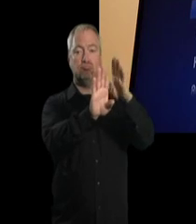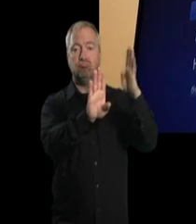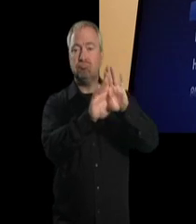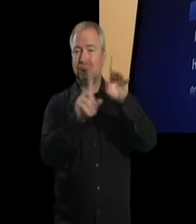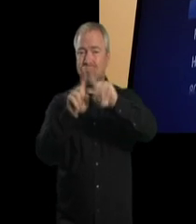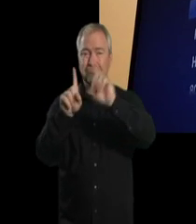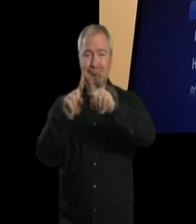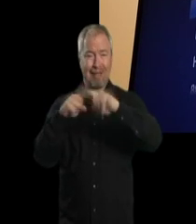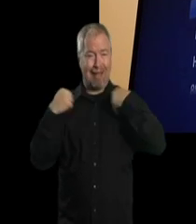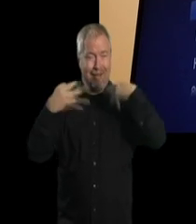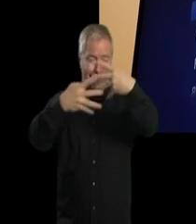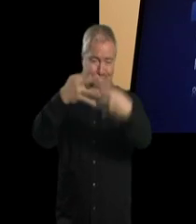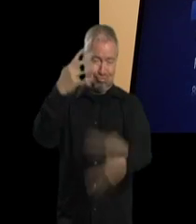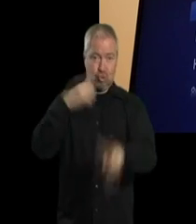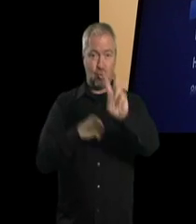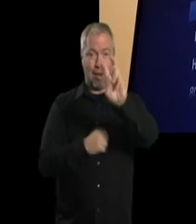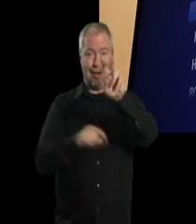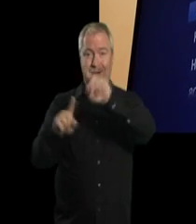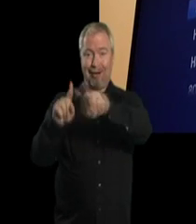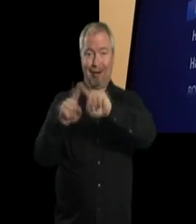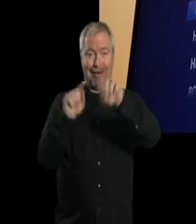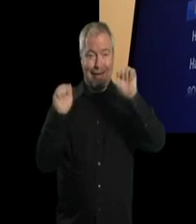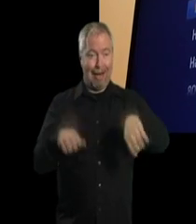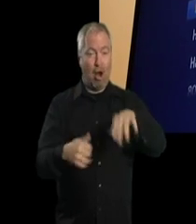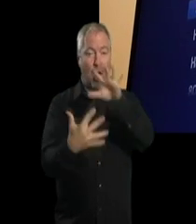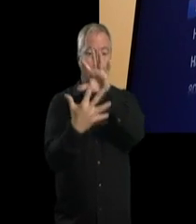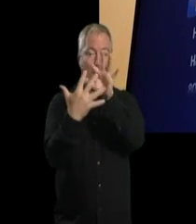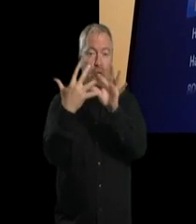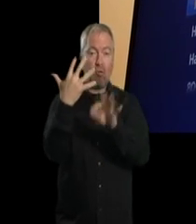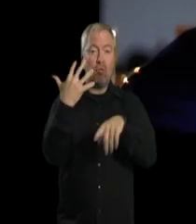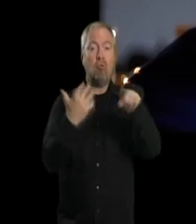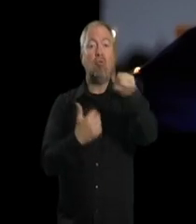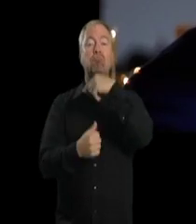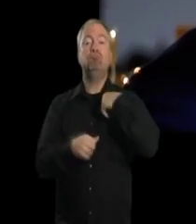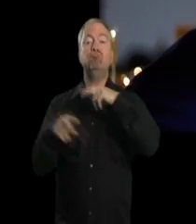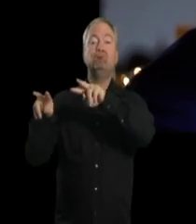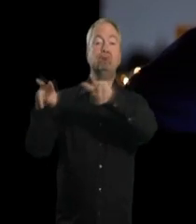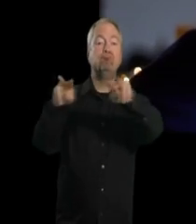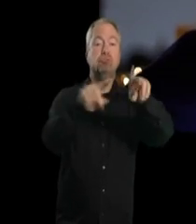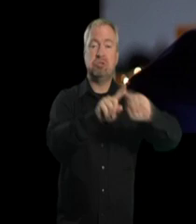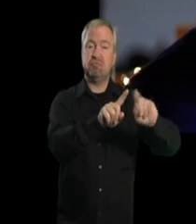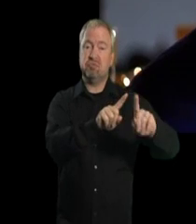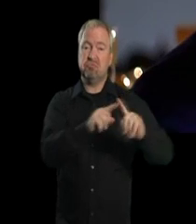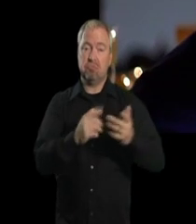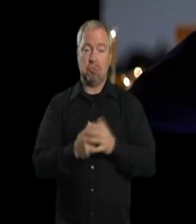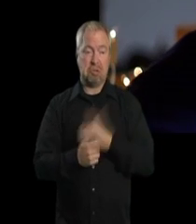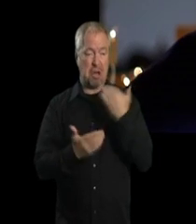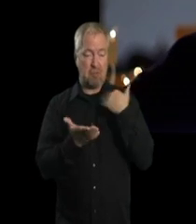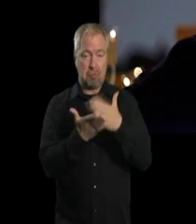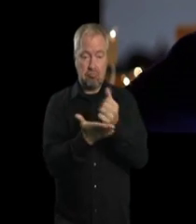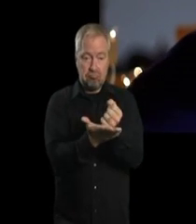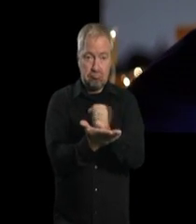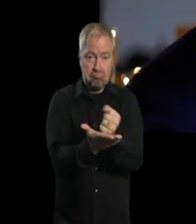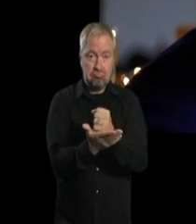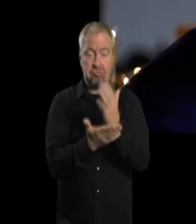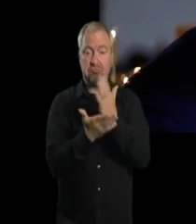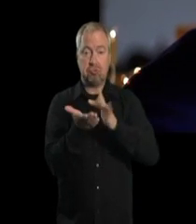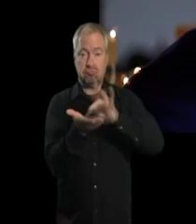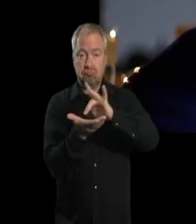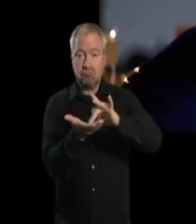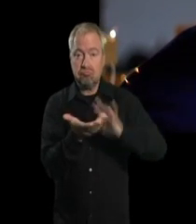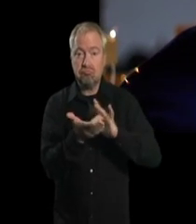it. We've now have 200 products and quite a few other options, buttons and joysticks and so forth